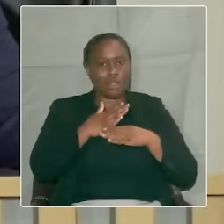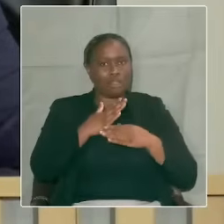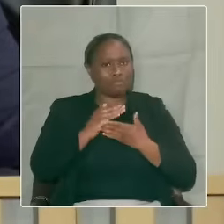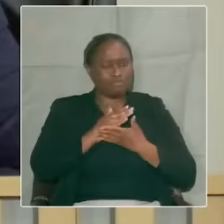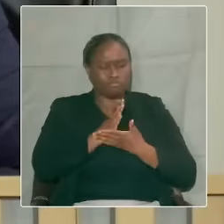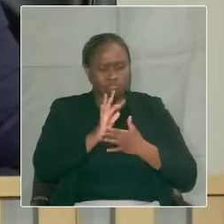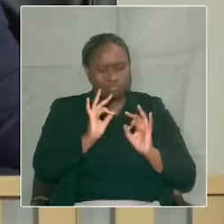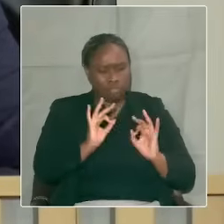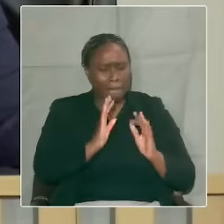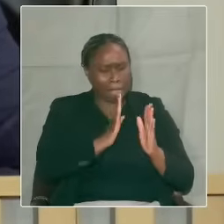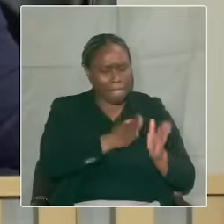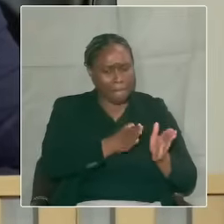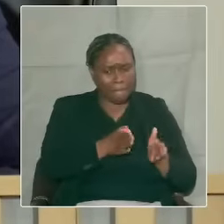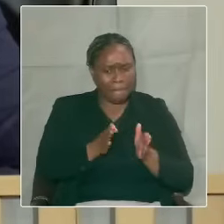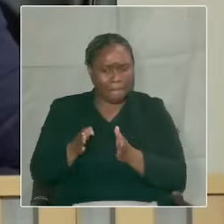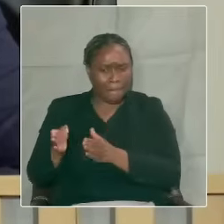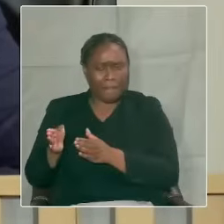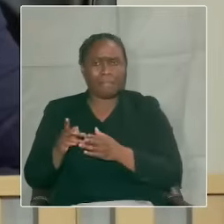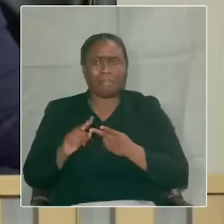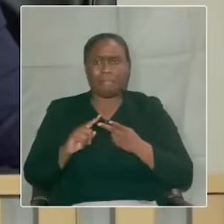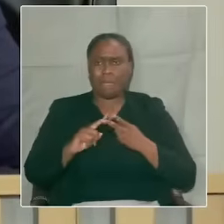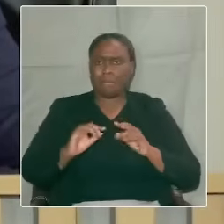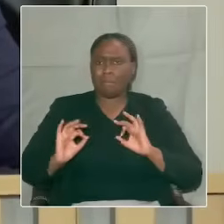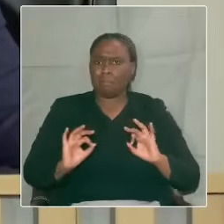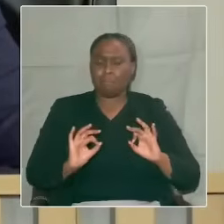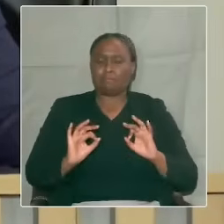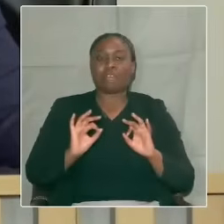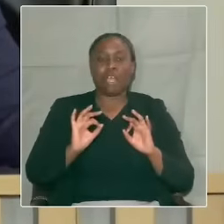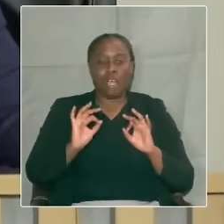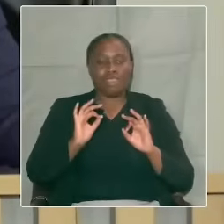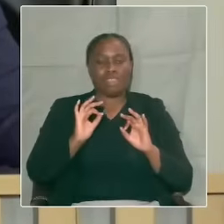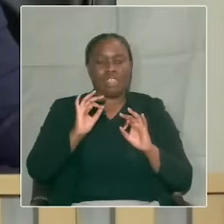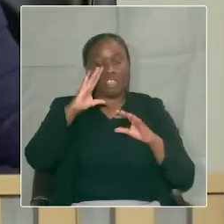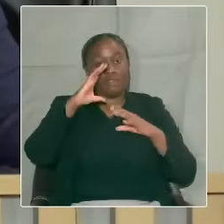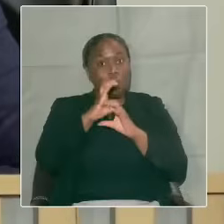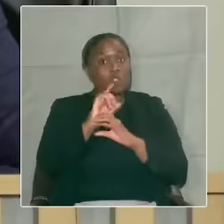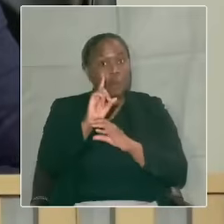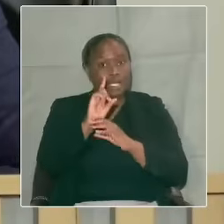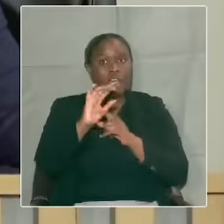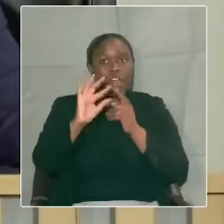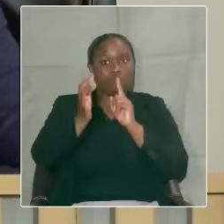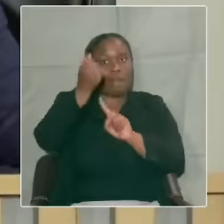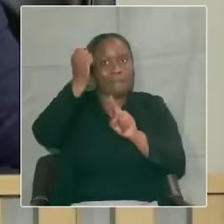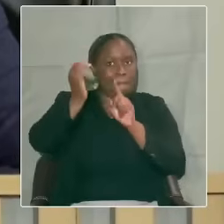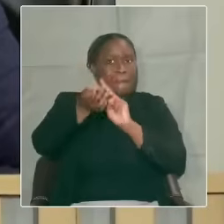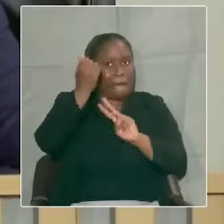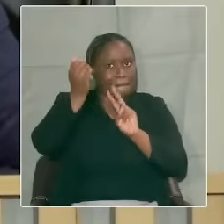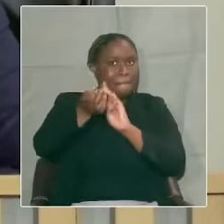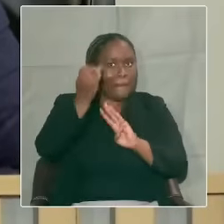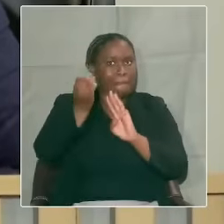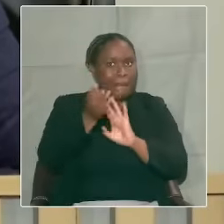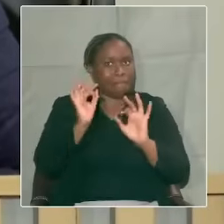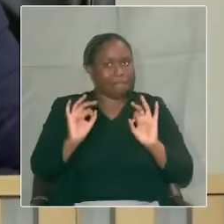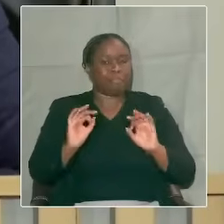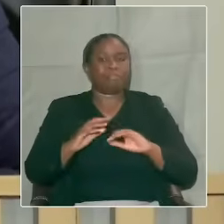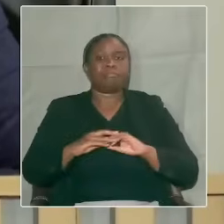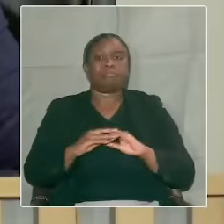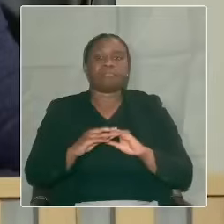agility, and is focused on producing results. Prior to the establishment of the task